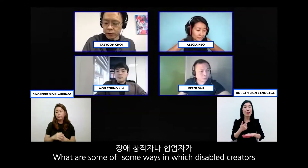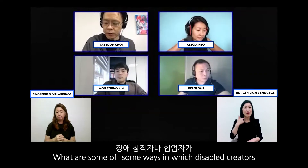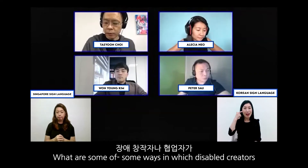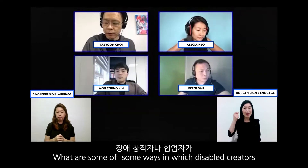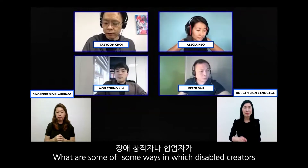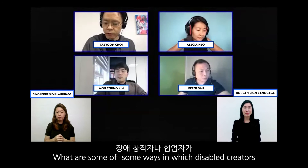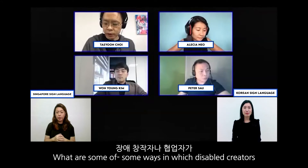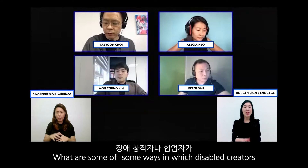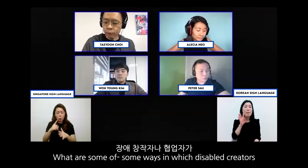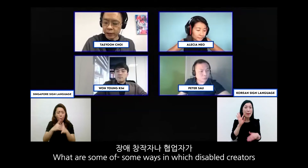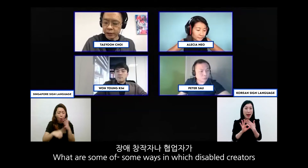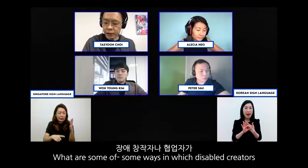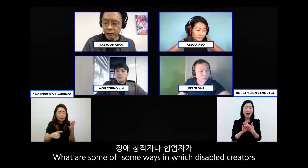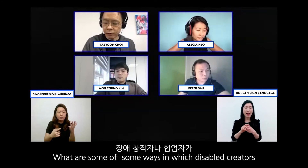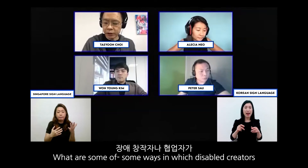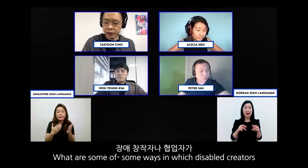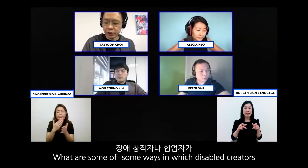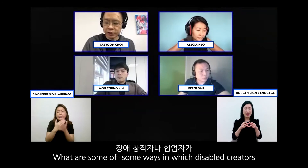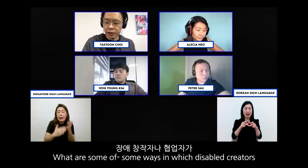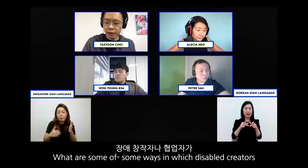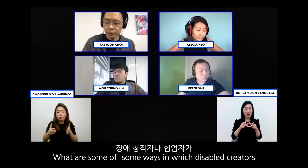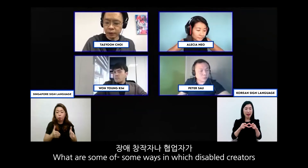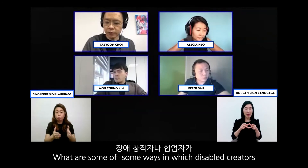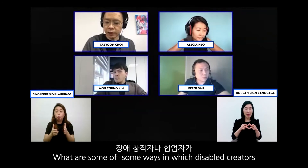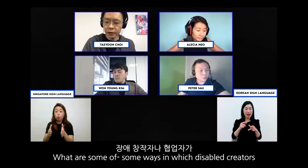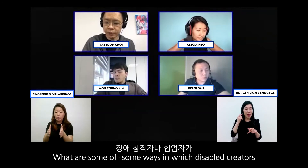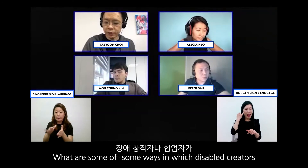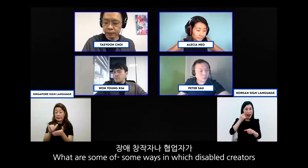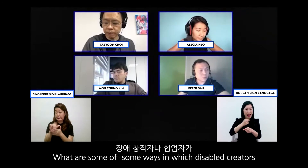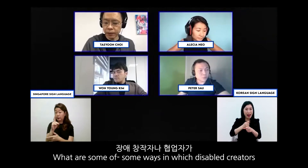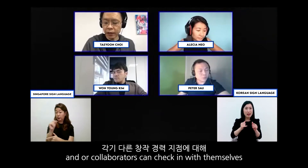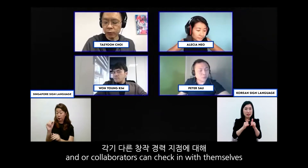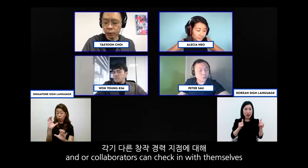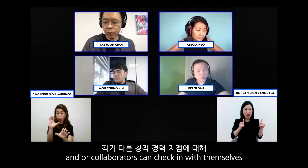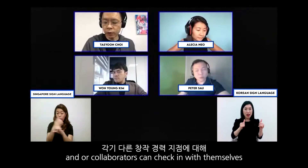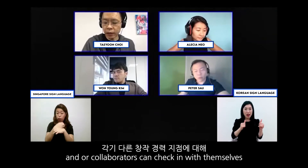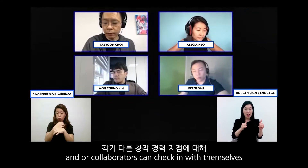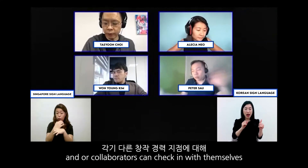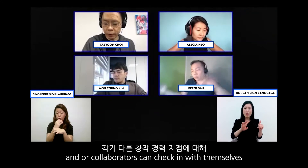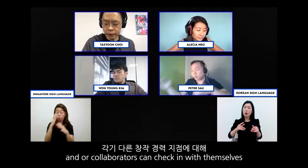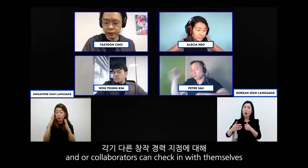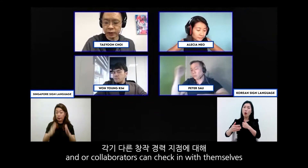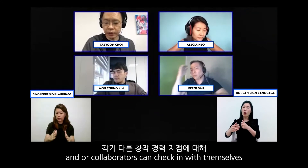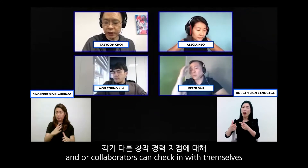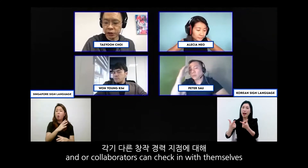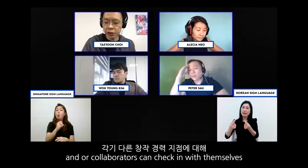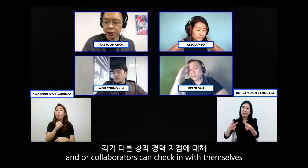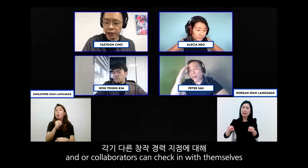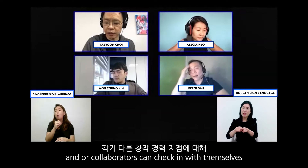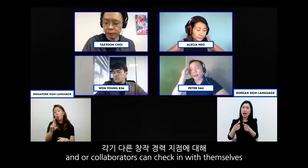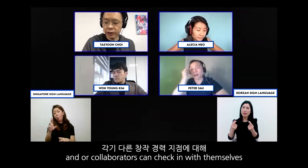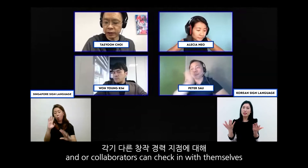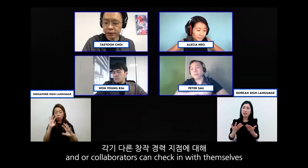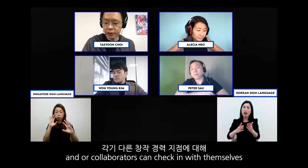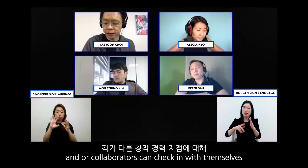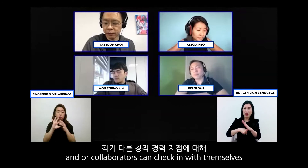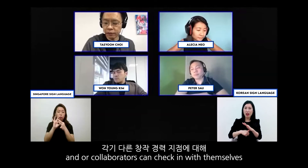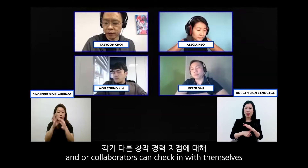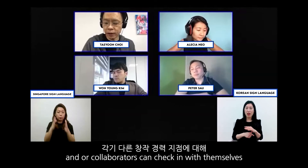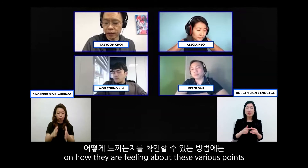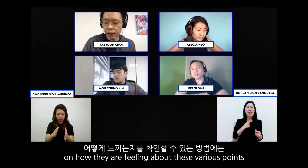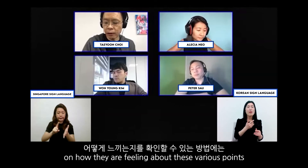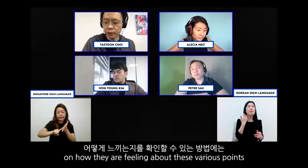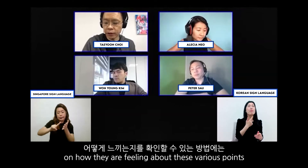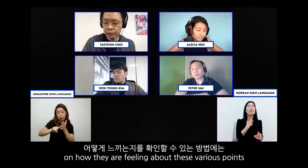What are some ways in which disabled creators and or collaborators can check in with